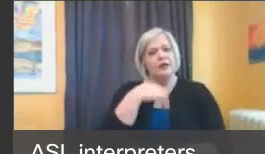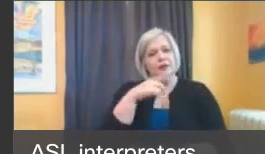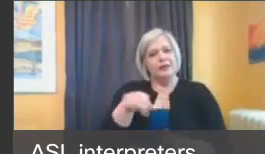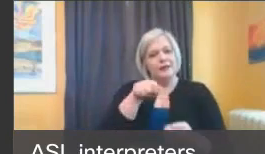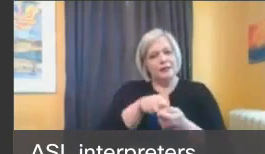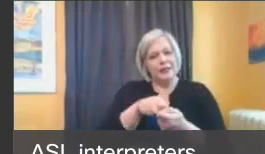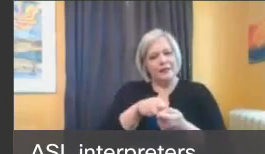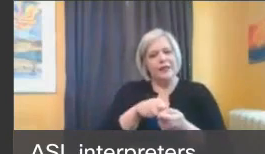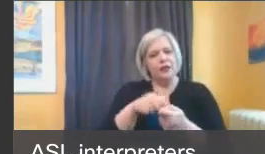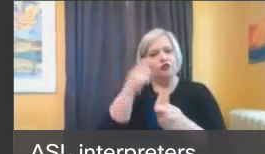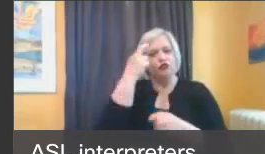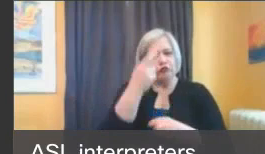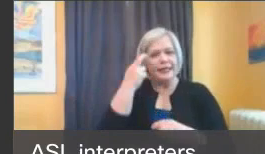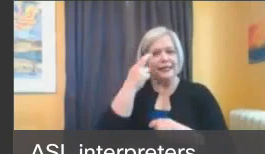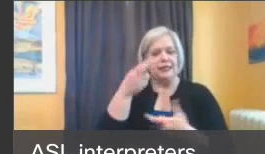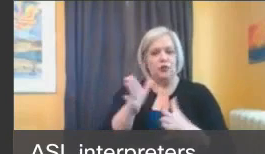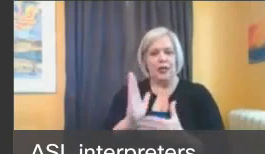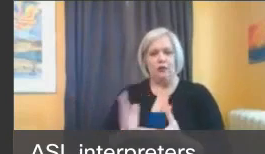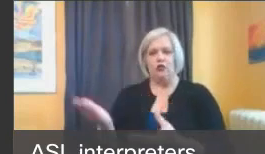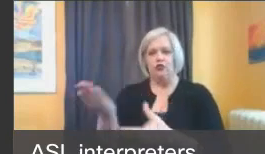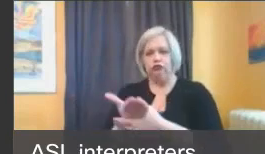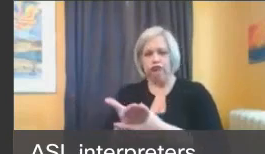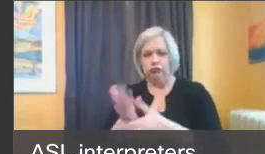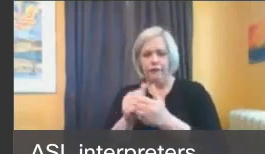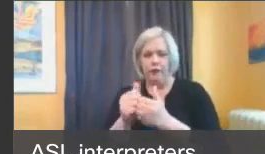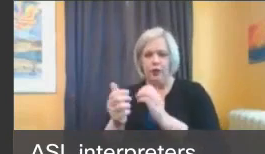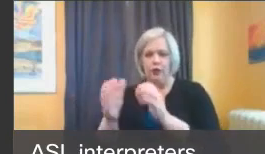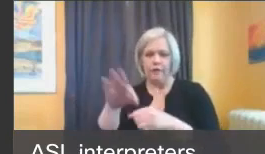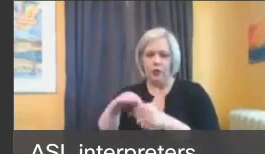textual hook that allows it to intrude with respect to voter qualifications.